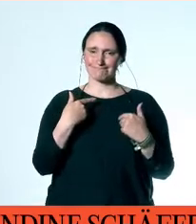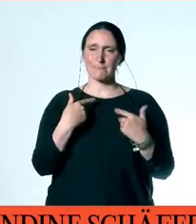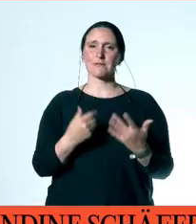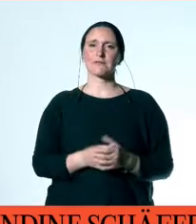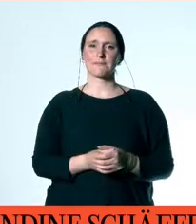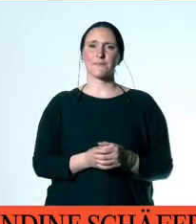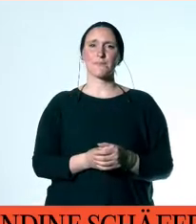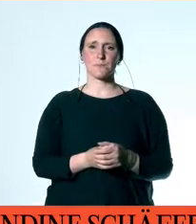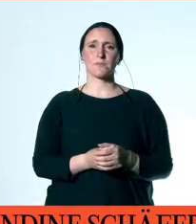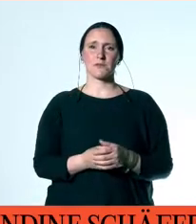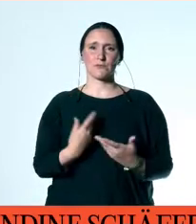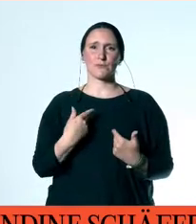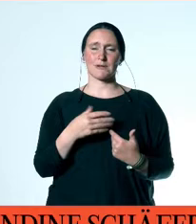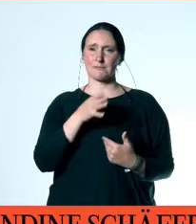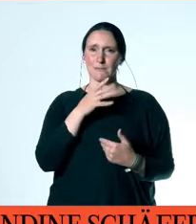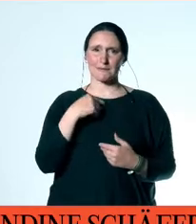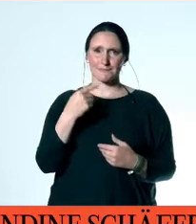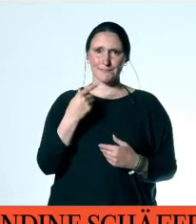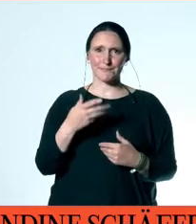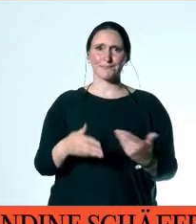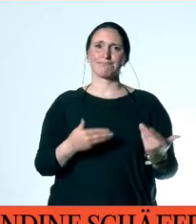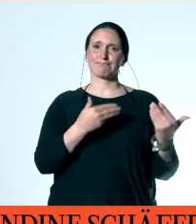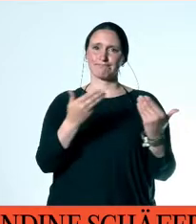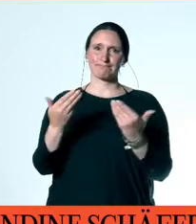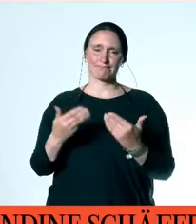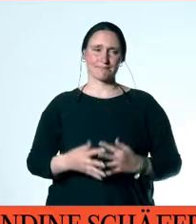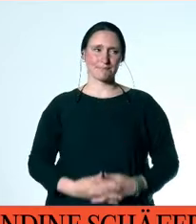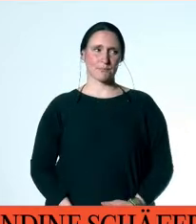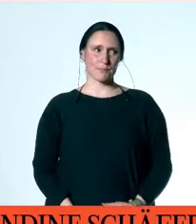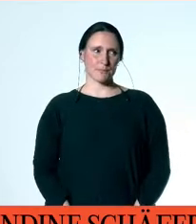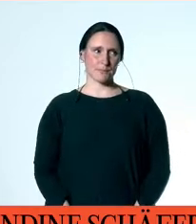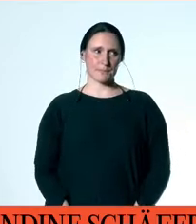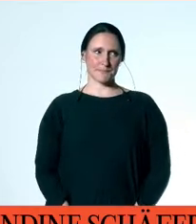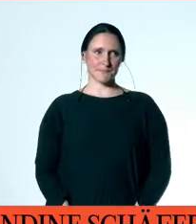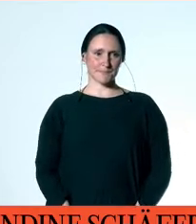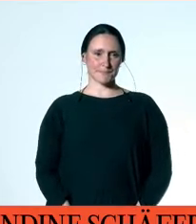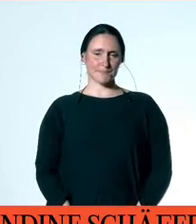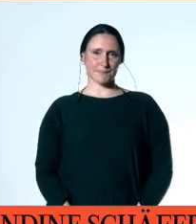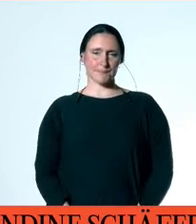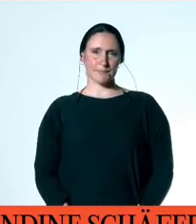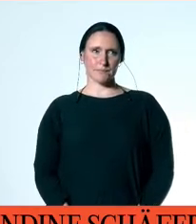einer Zeremonie. Erinnern an unsere Vorfahren. Ich spreche jetzt in meiner Muttersprache weiter.